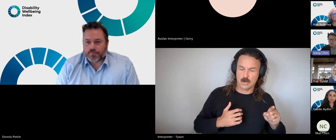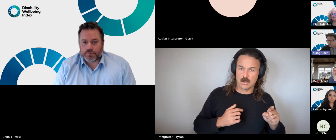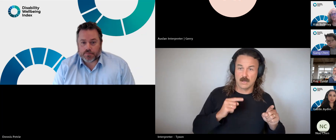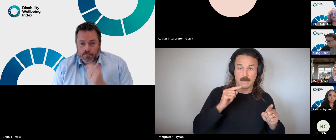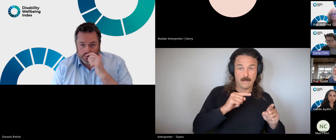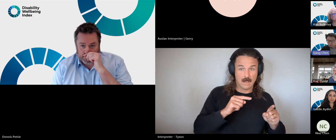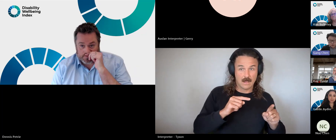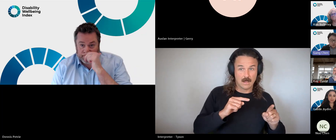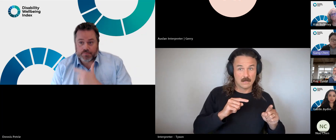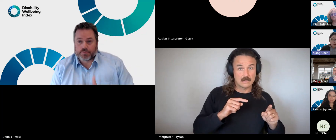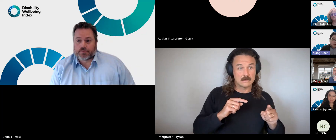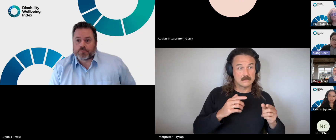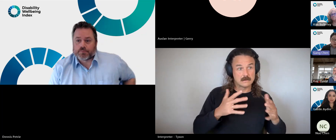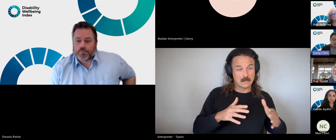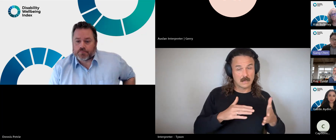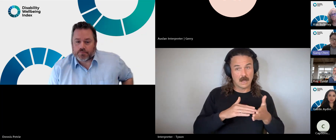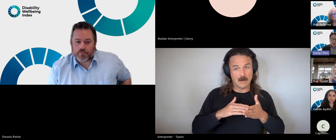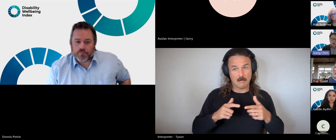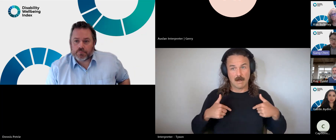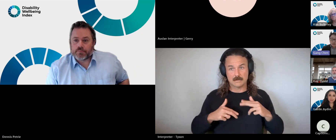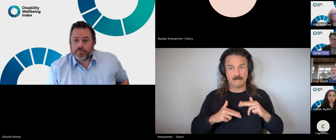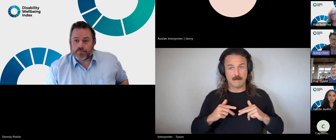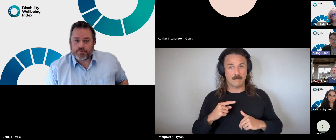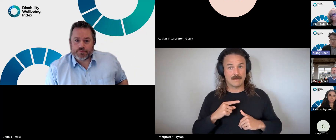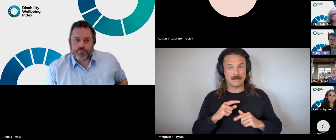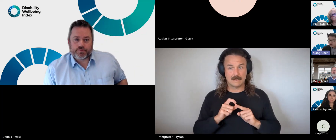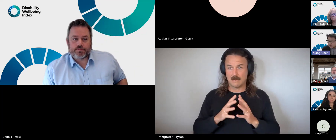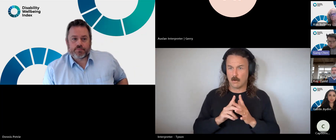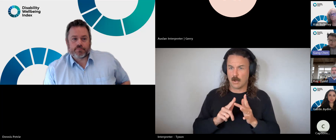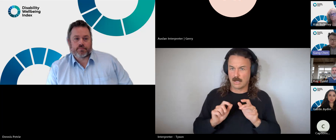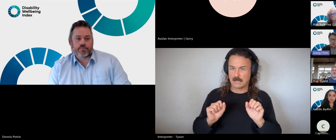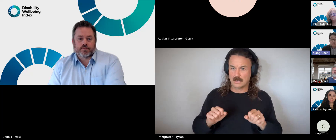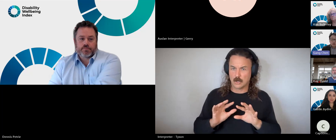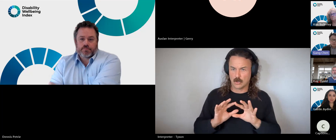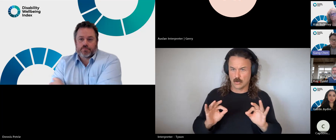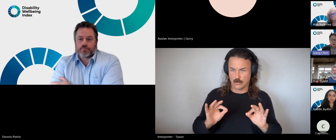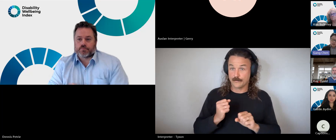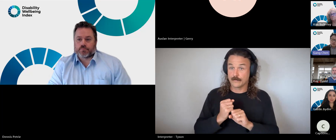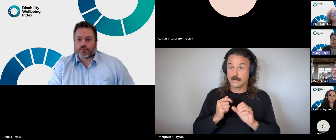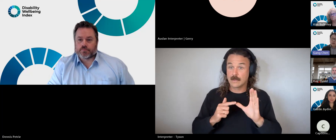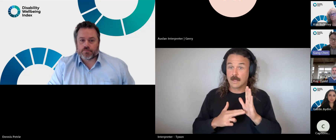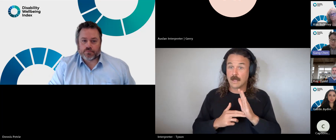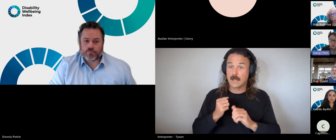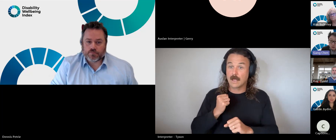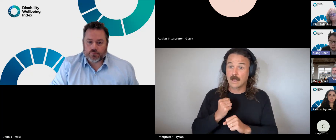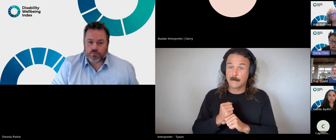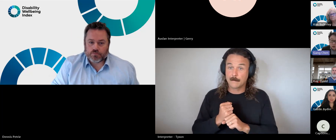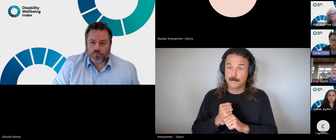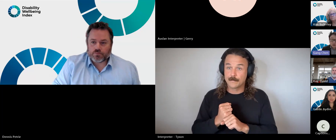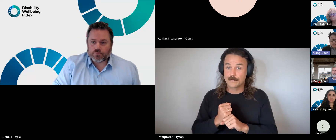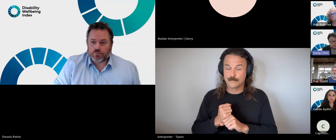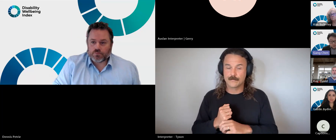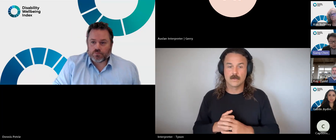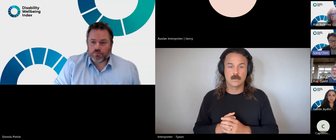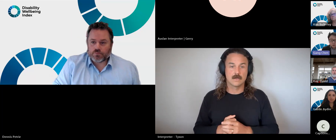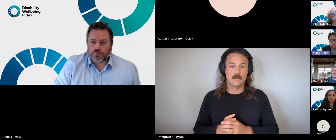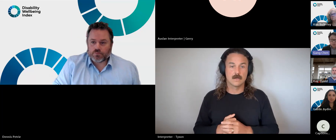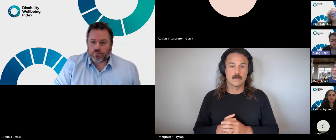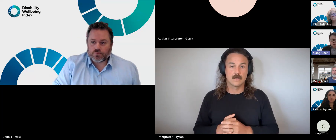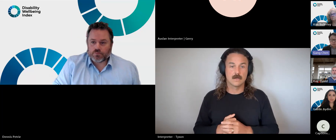Yes, thank you for the questions. So I think in the current state, it has not yet been